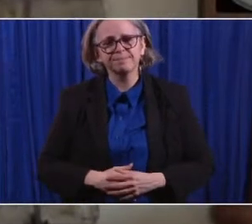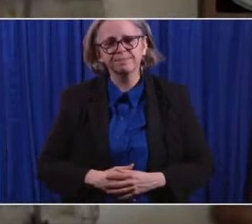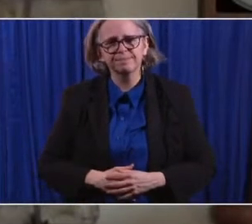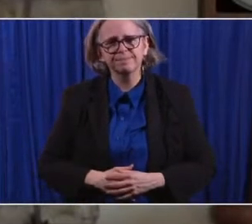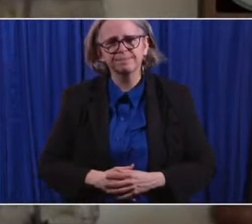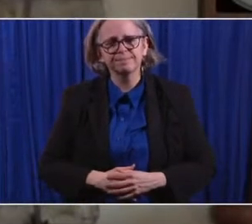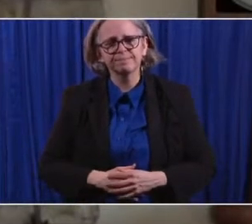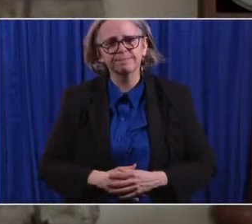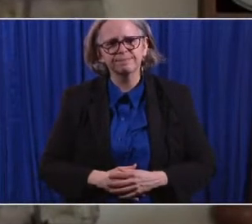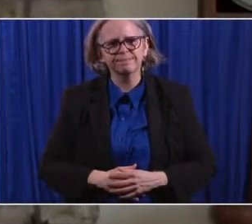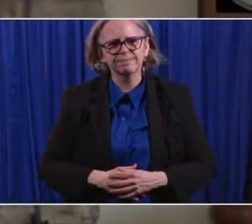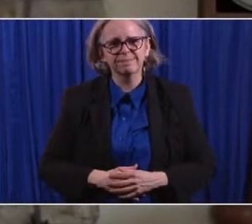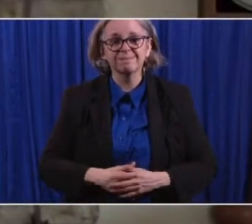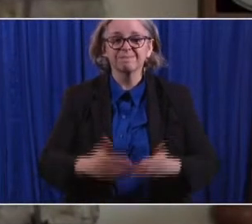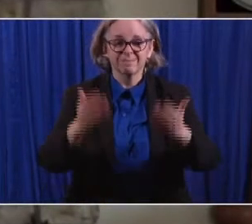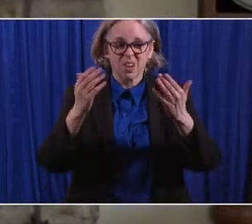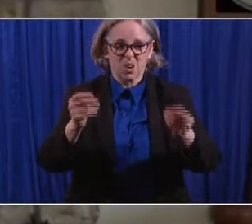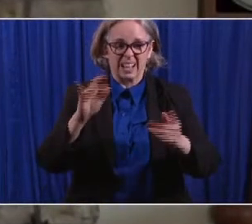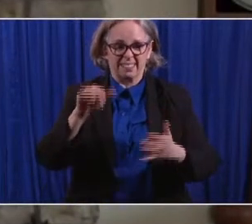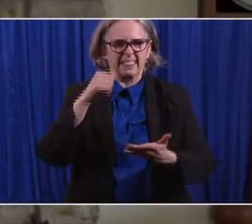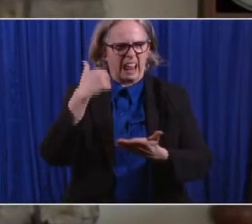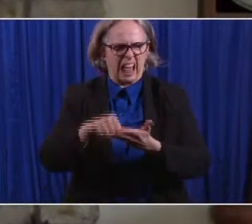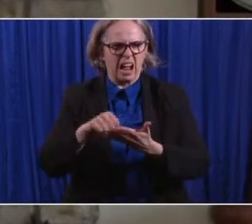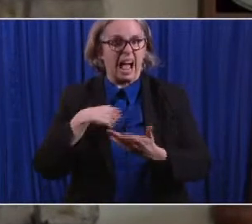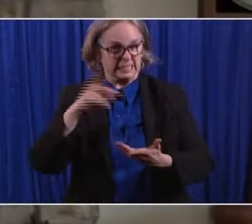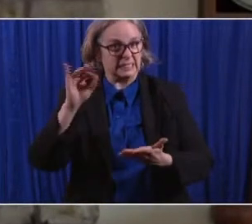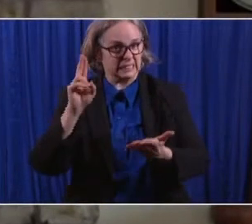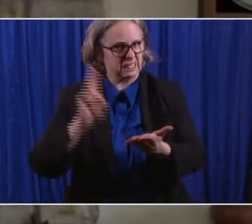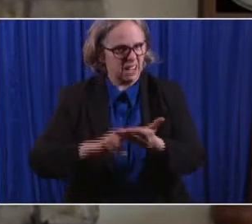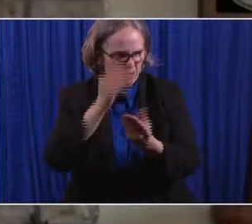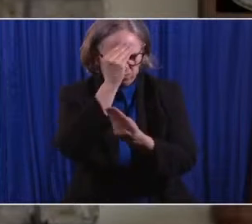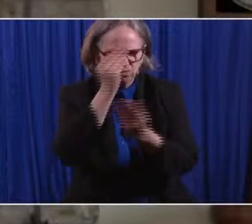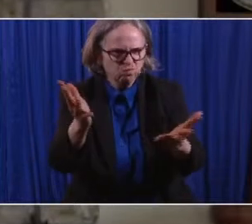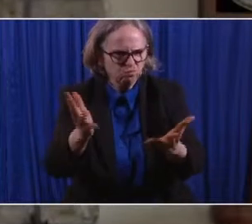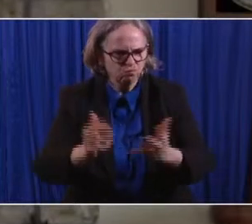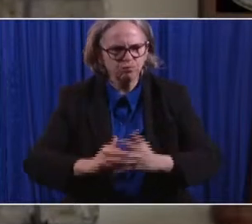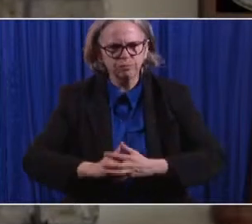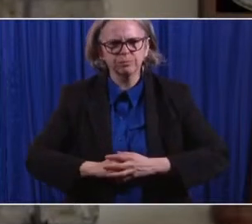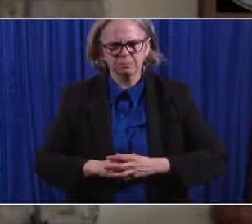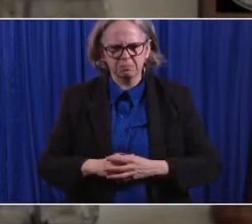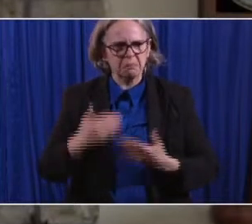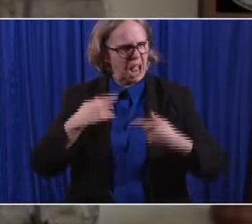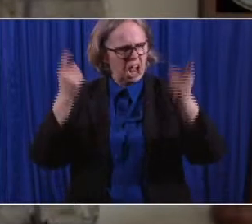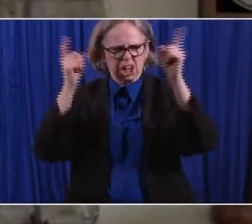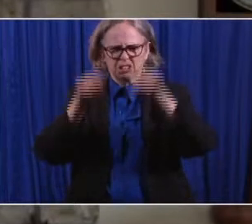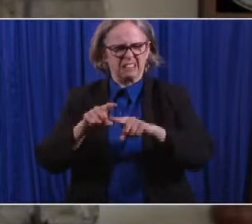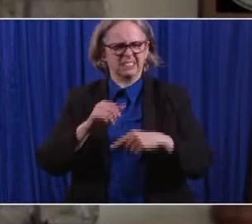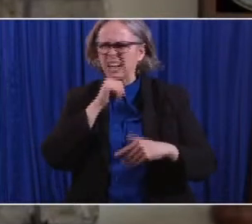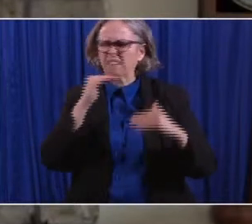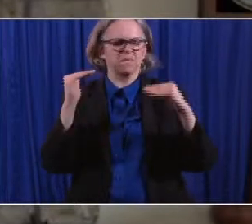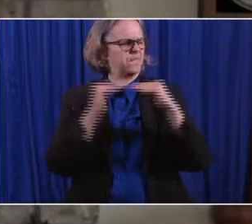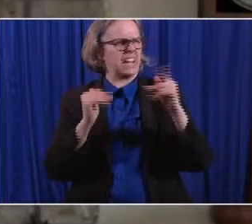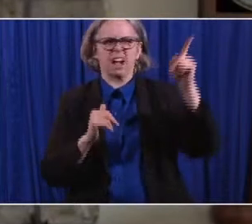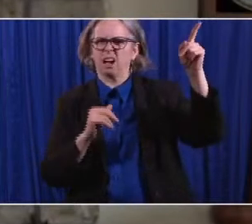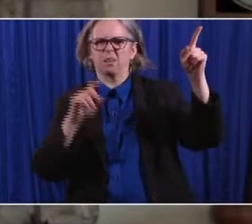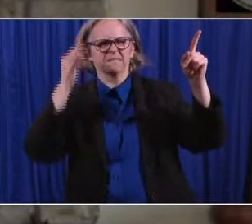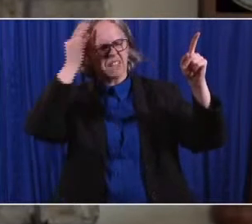I signed that letter, and I think, it's not fair. And we hope